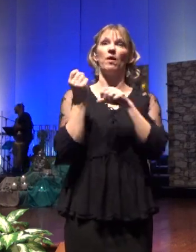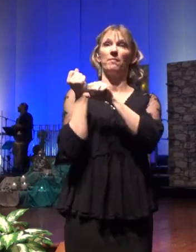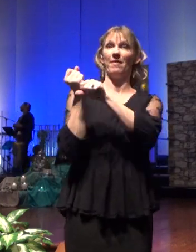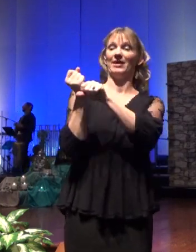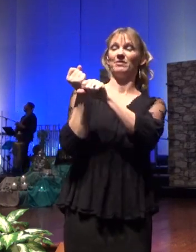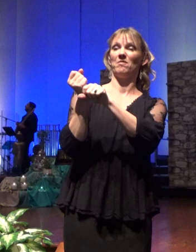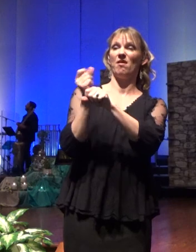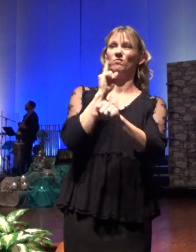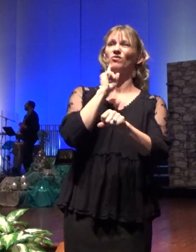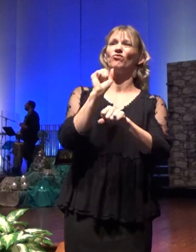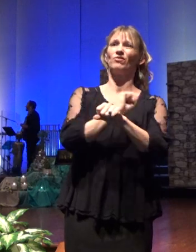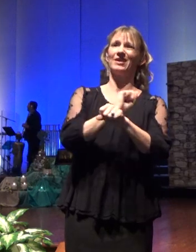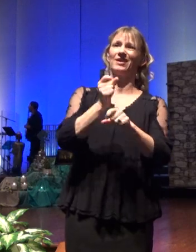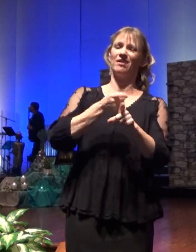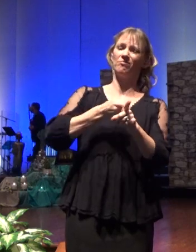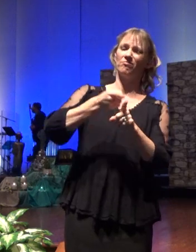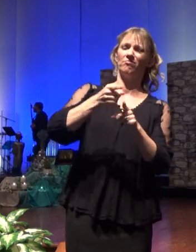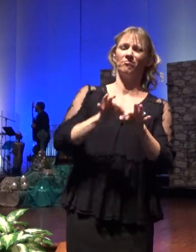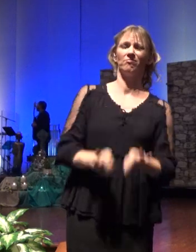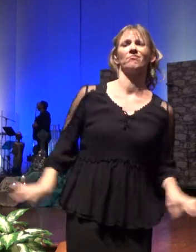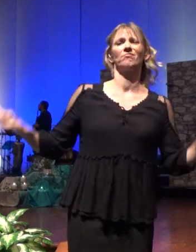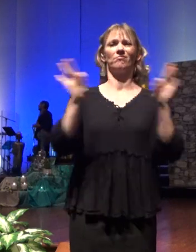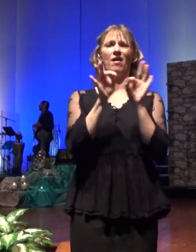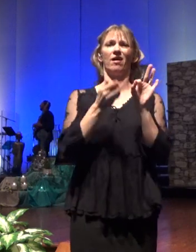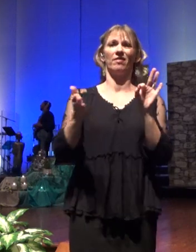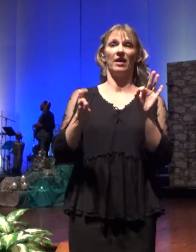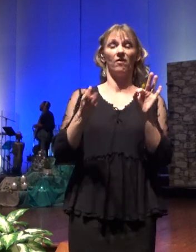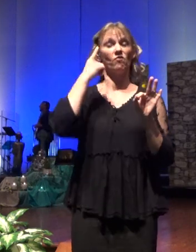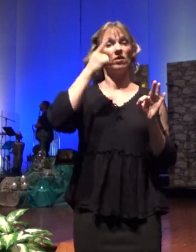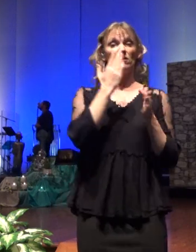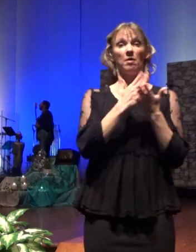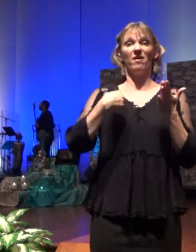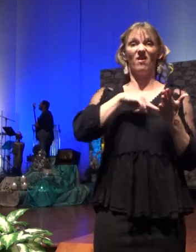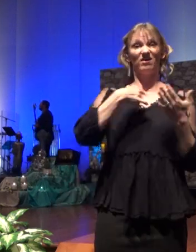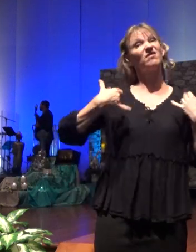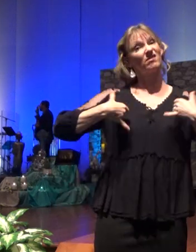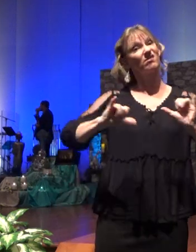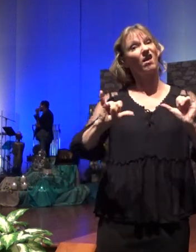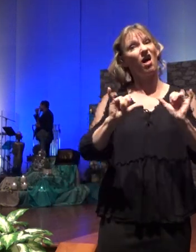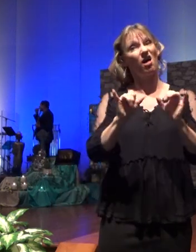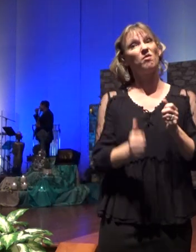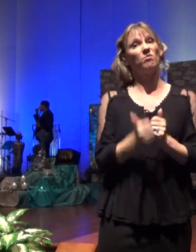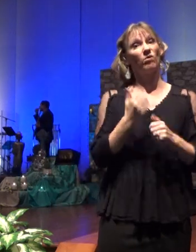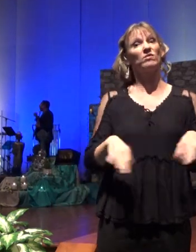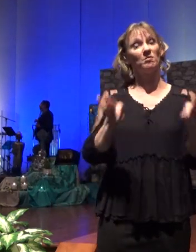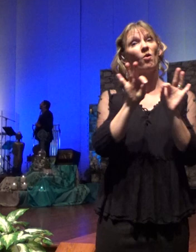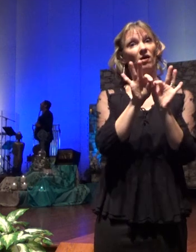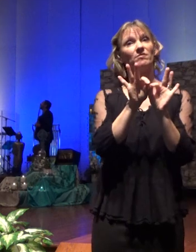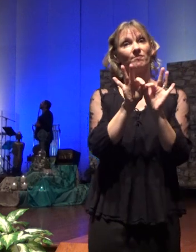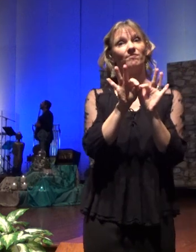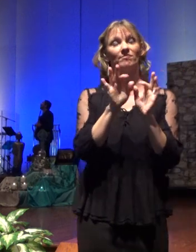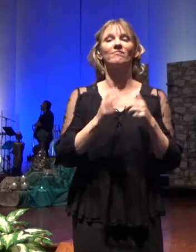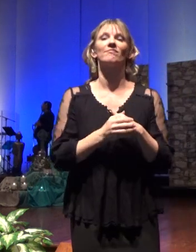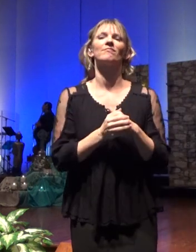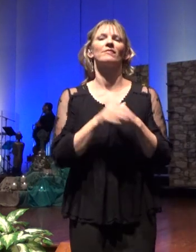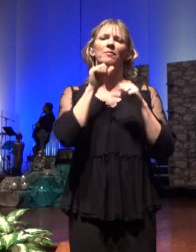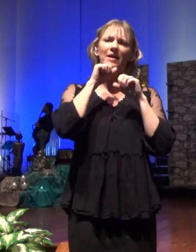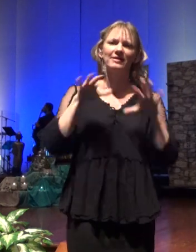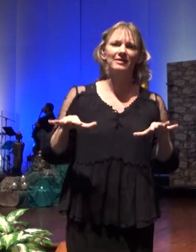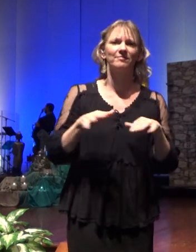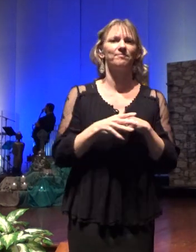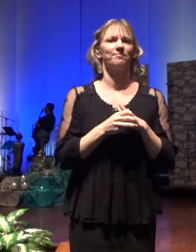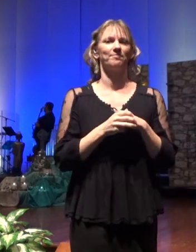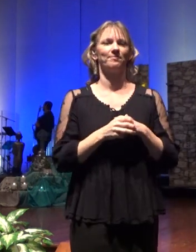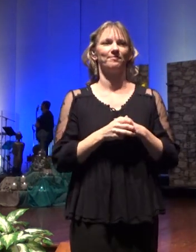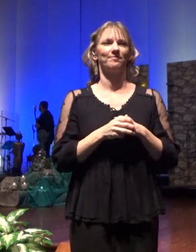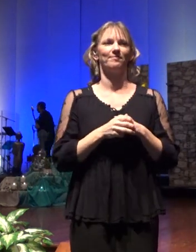the main thing in this country. And to some of us, it still is. Bless you.